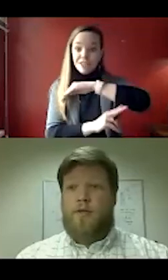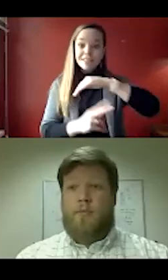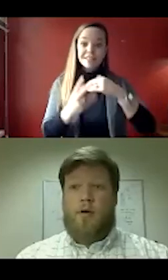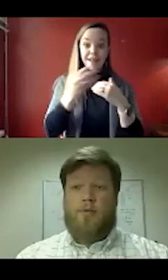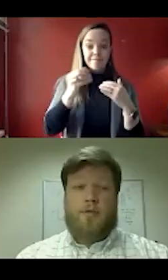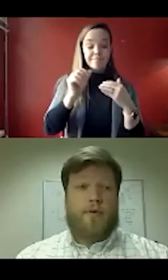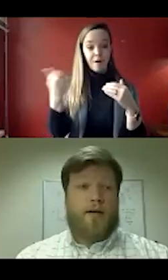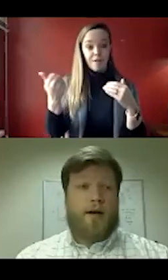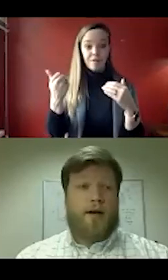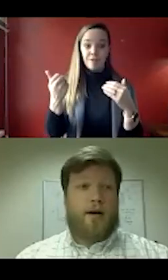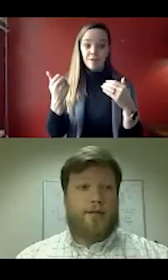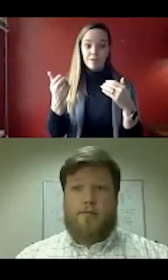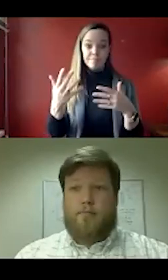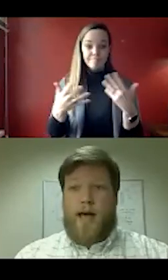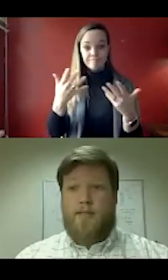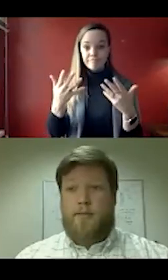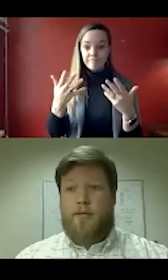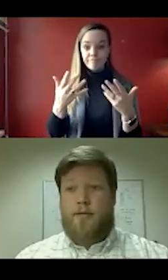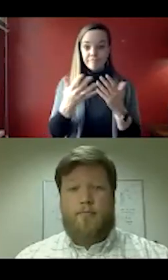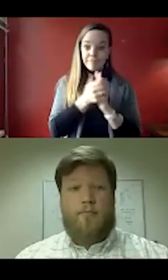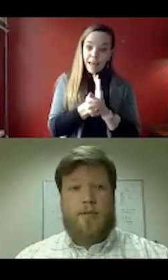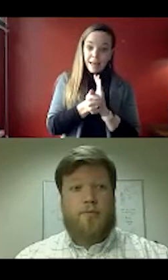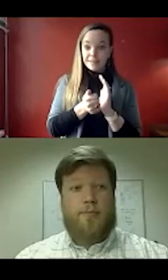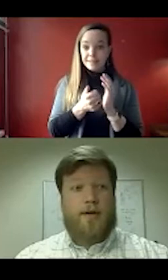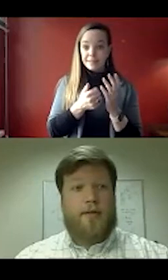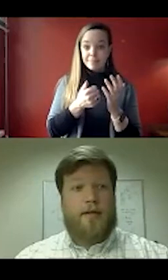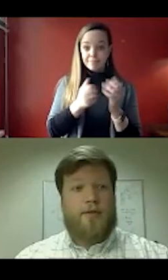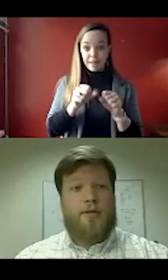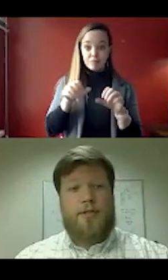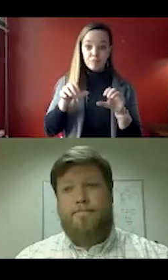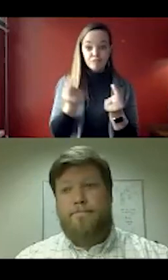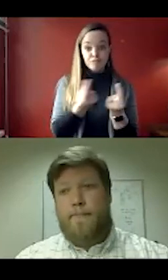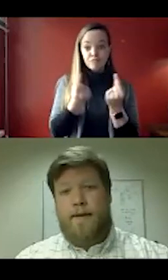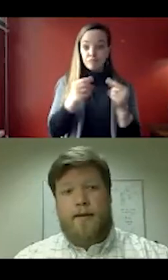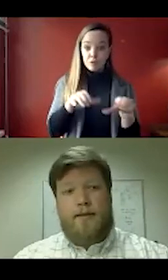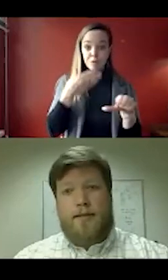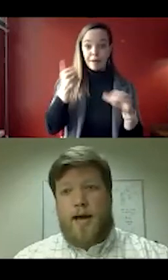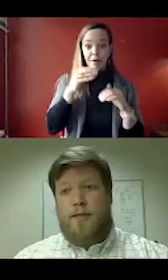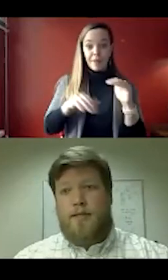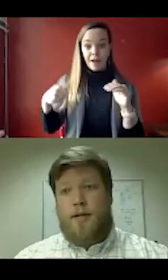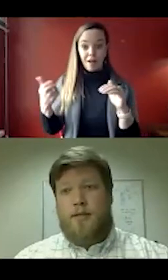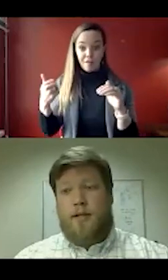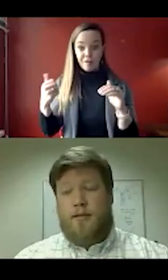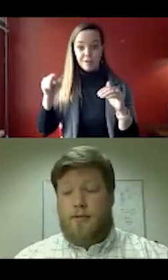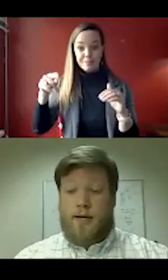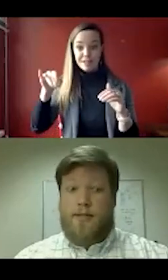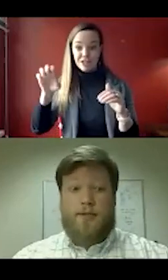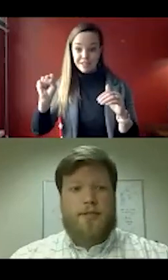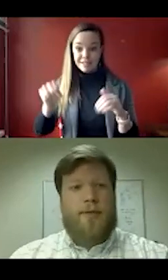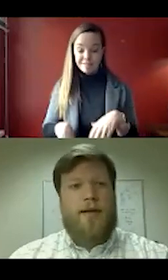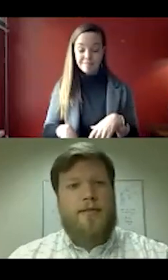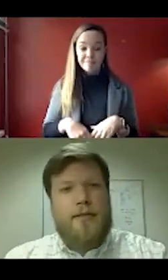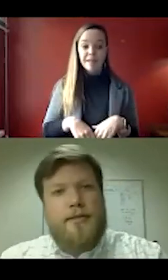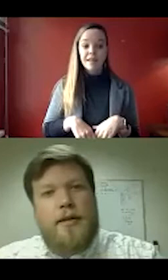of other tasks that we can do much better than other species. The adapted